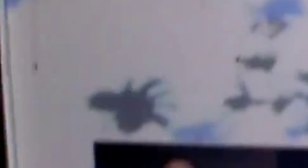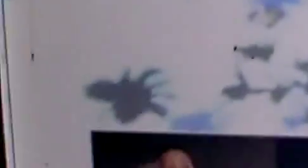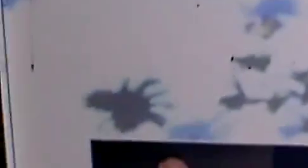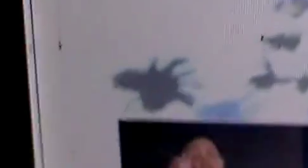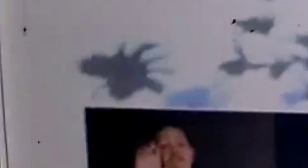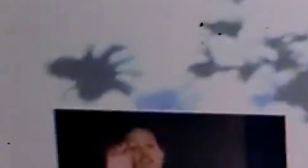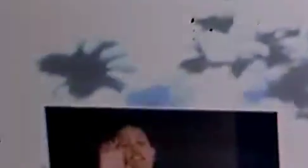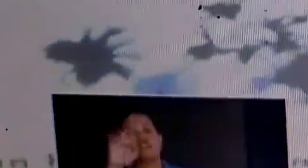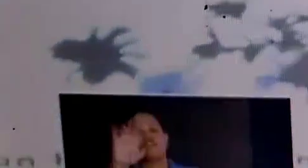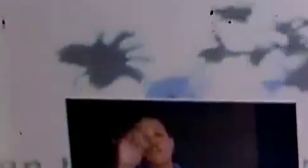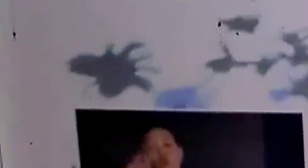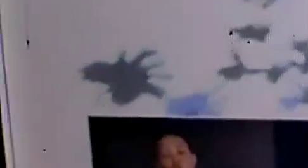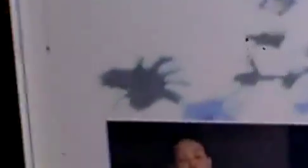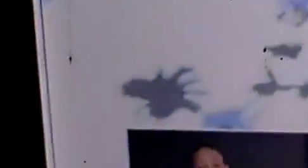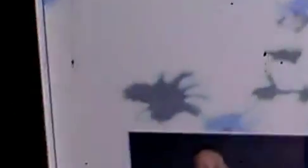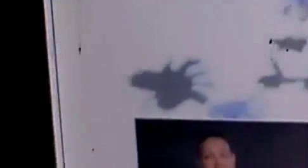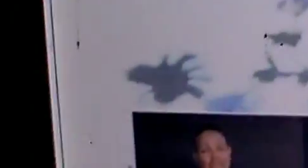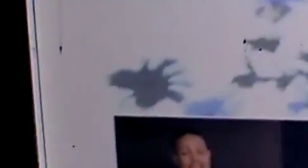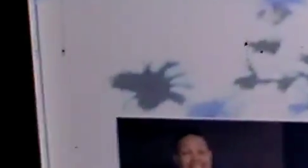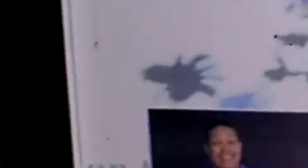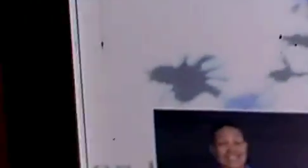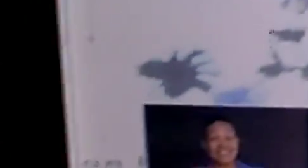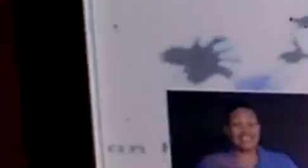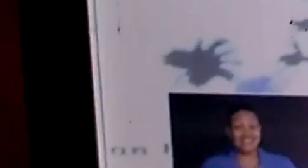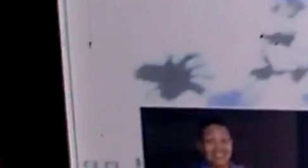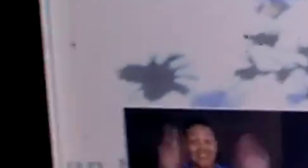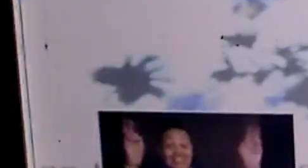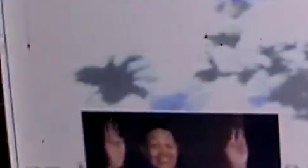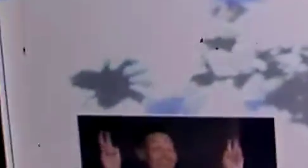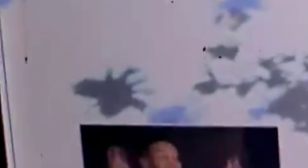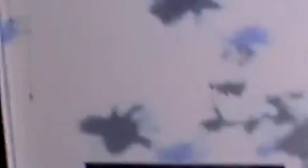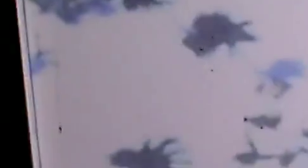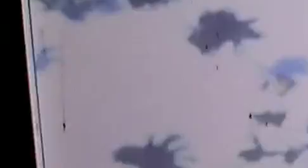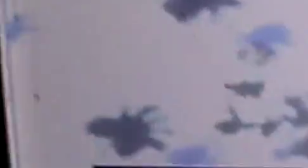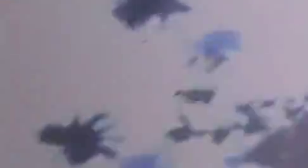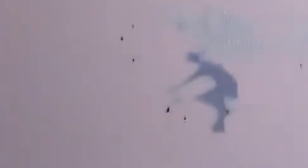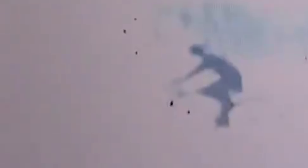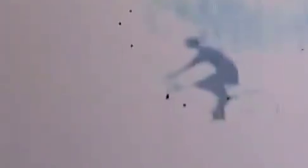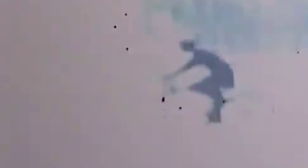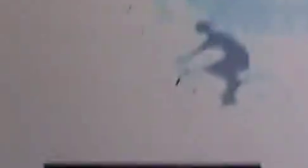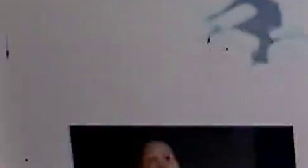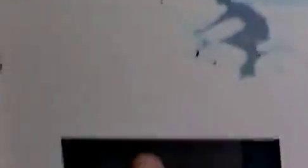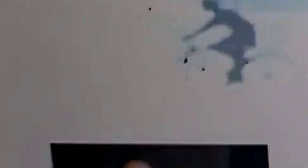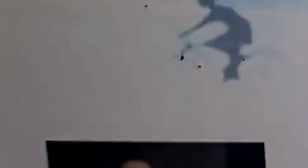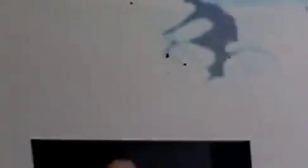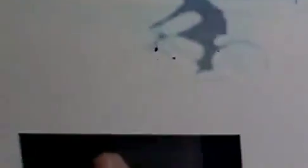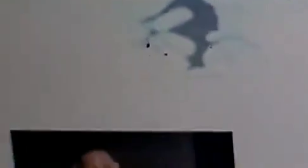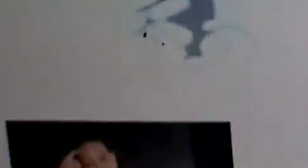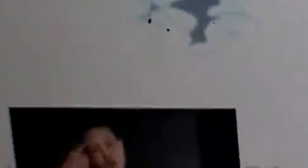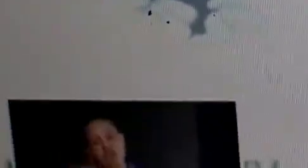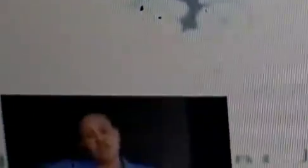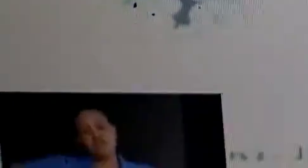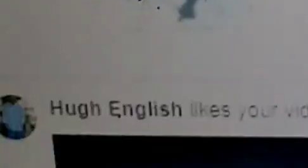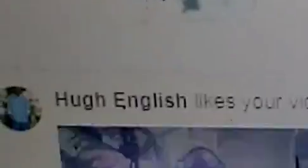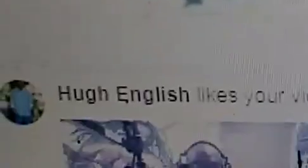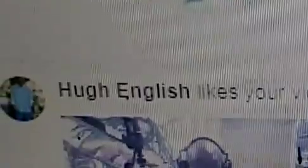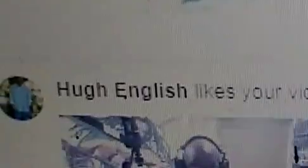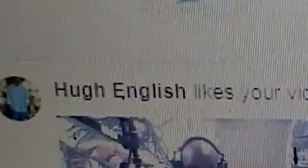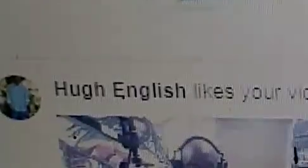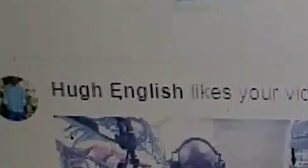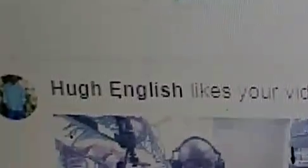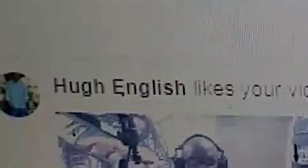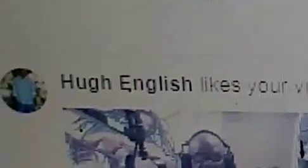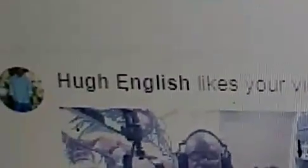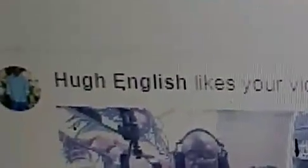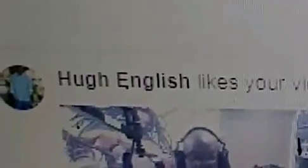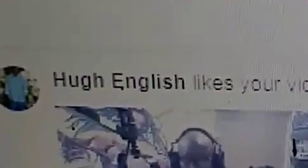Joseph Repo. This entry is titled Ubuntu, I Am Because We Are, and proposes a